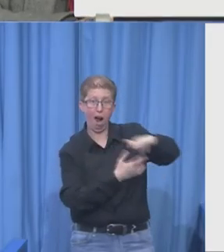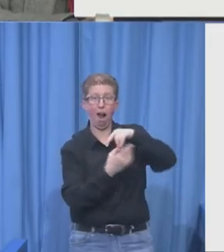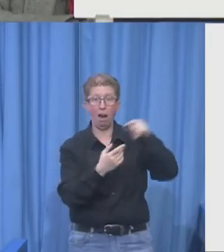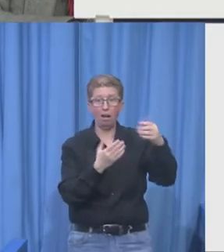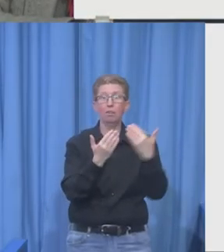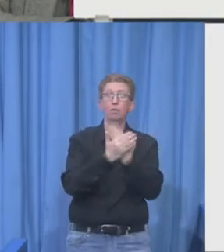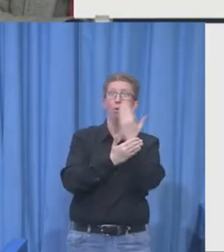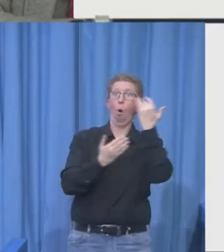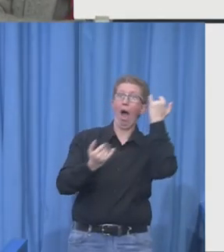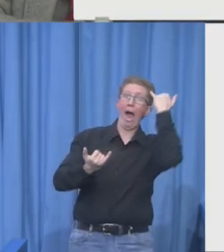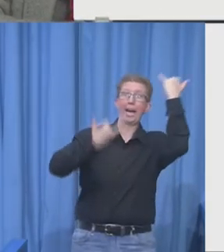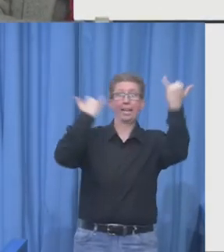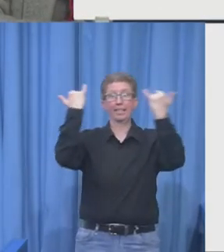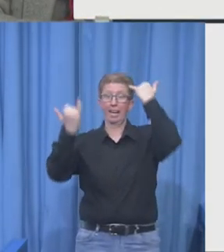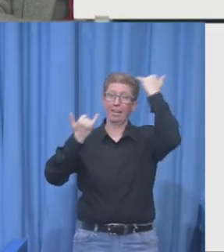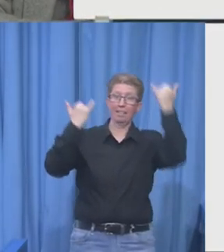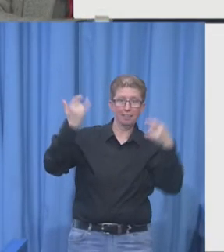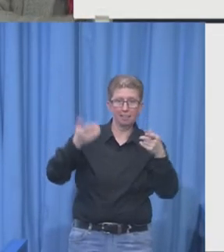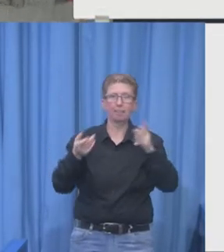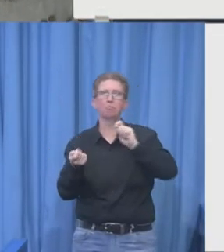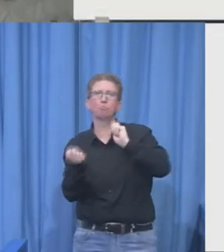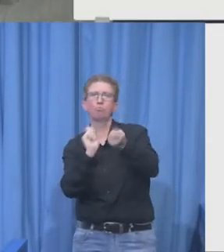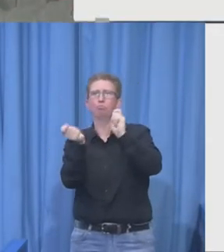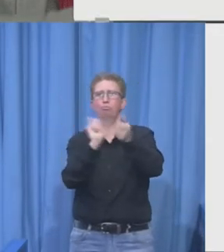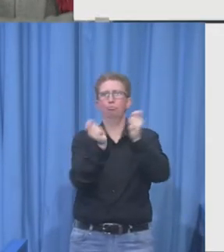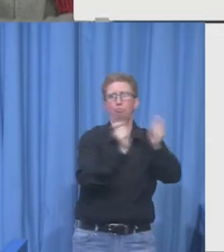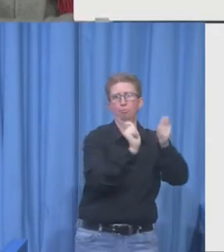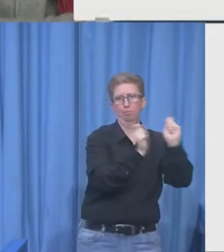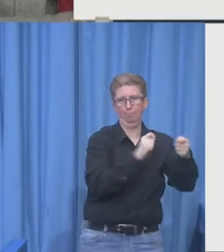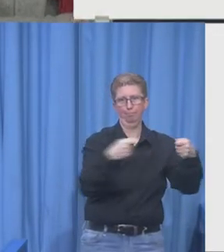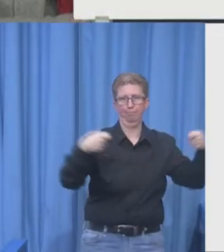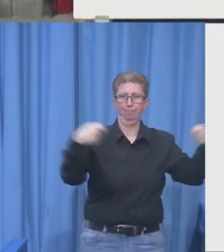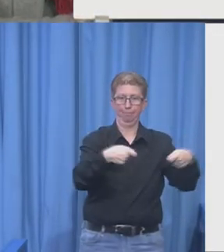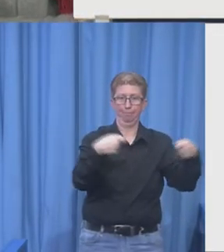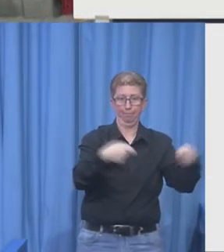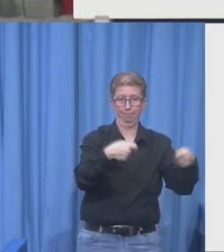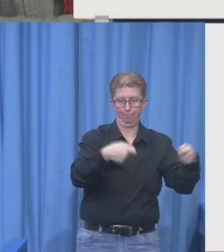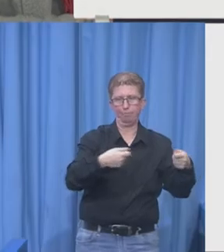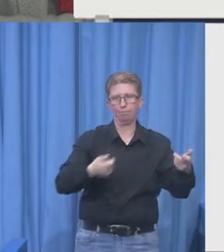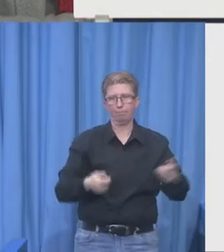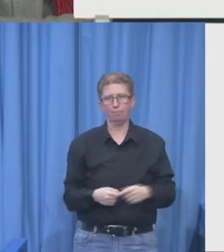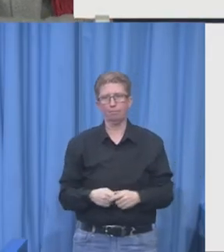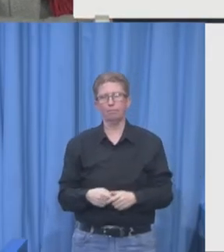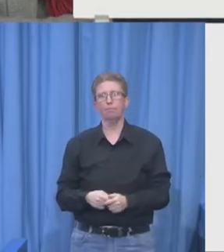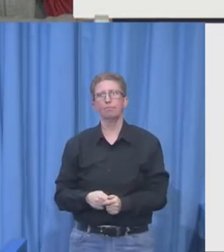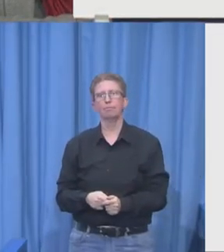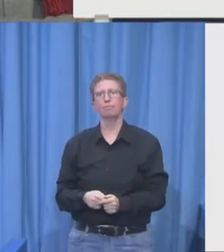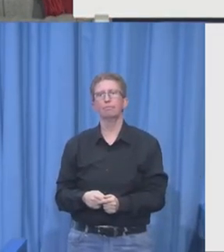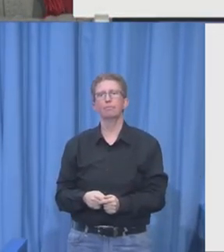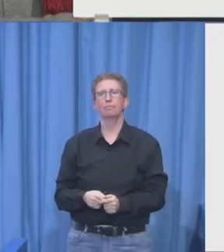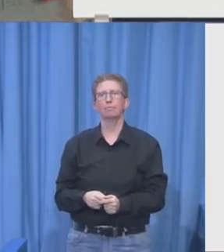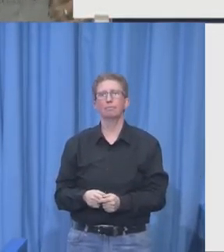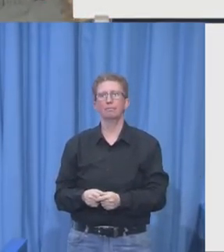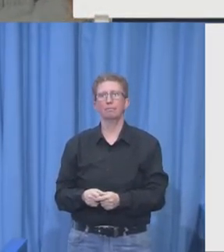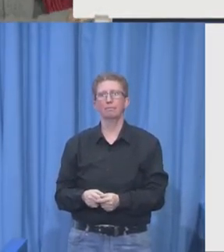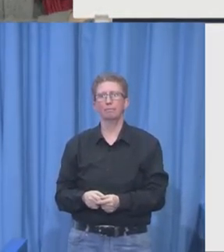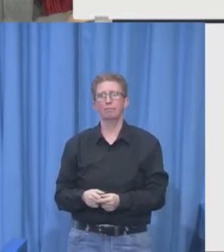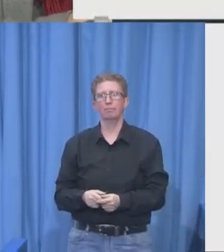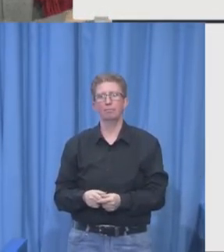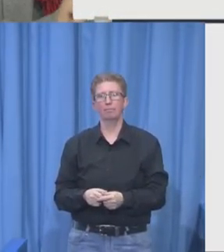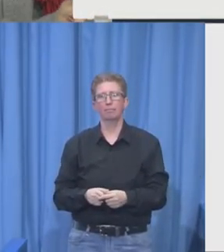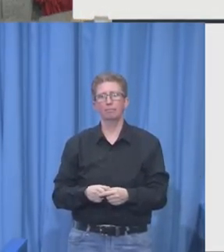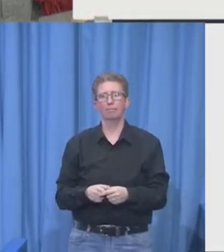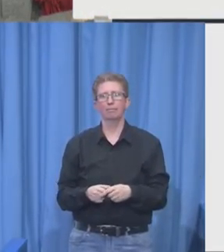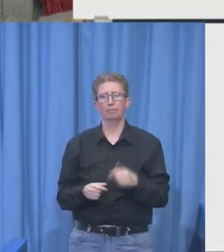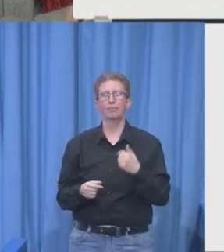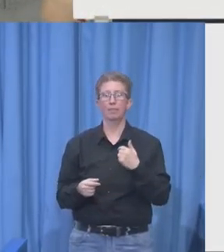sustainable development. And this is due basically to the strengths that we have in CAF. so that you know a little